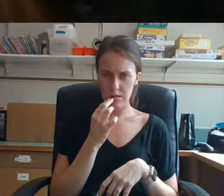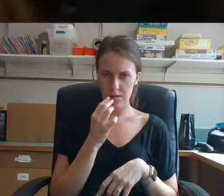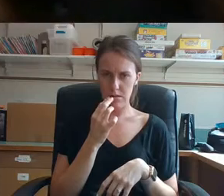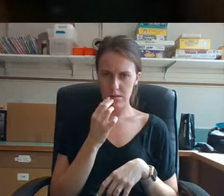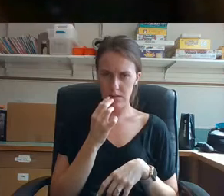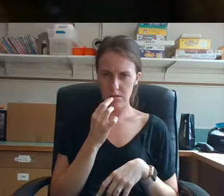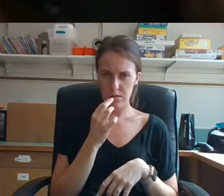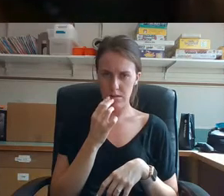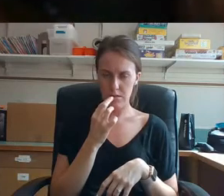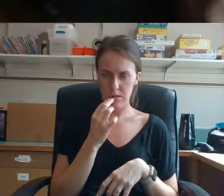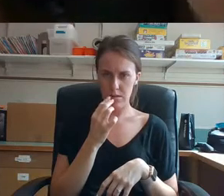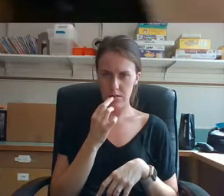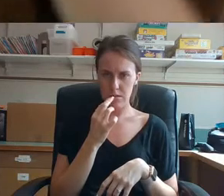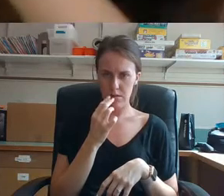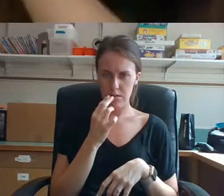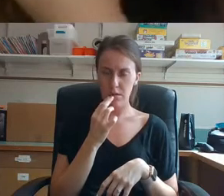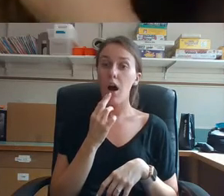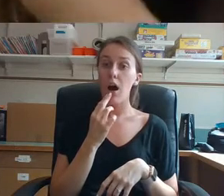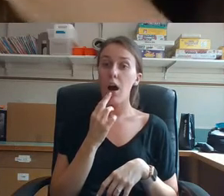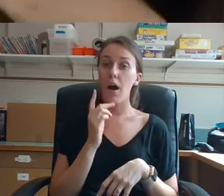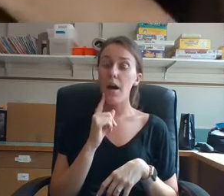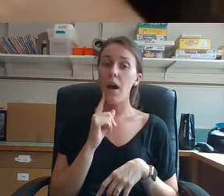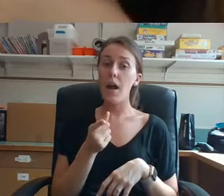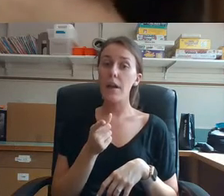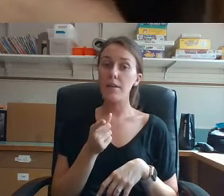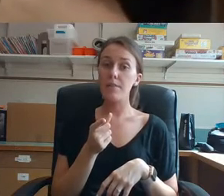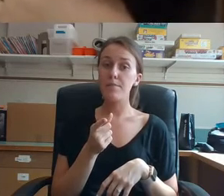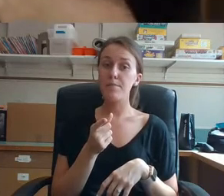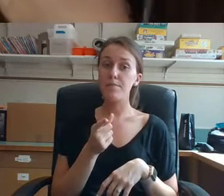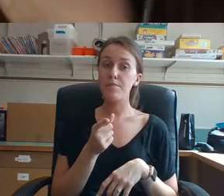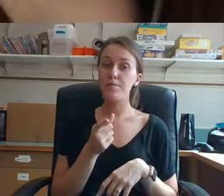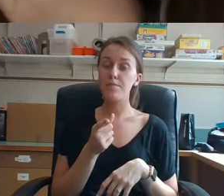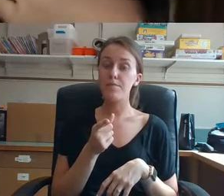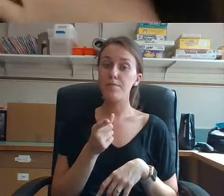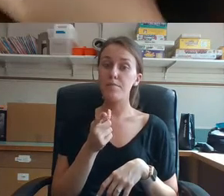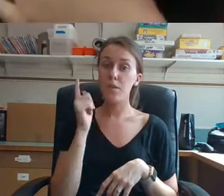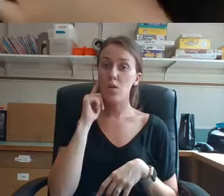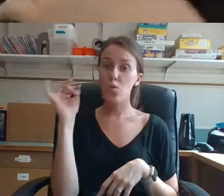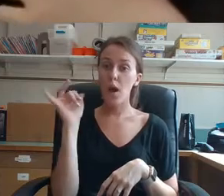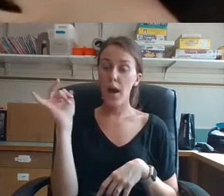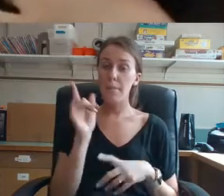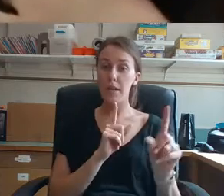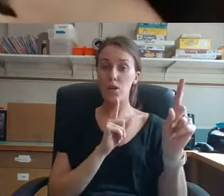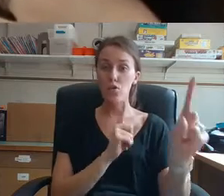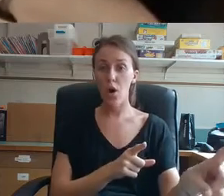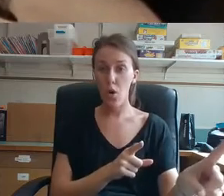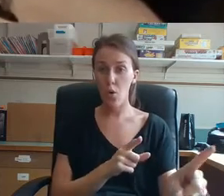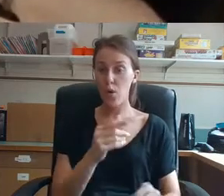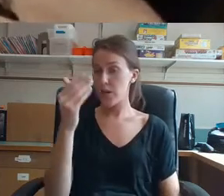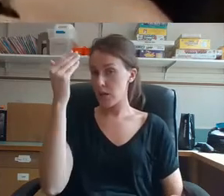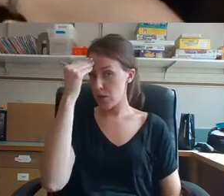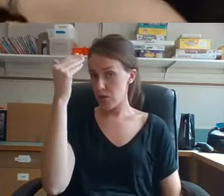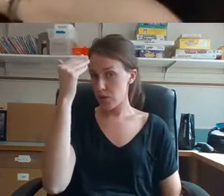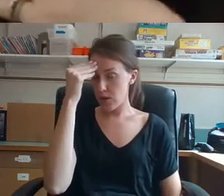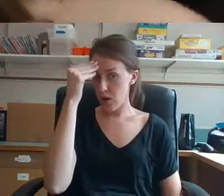Hey, we were talking about rhyming. Anywhere you go, only talk to those you